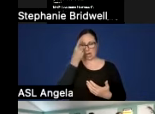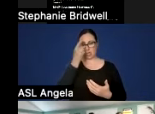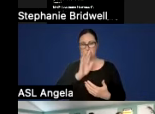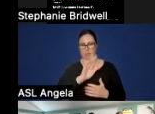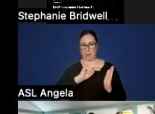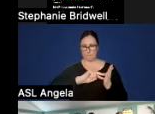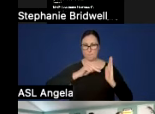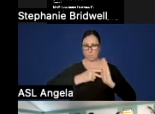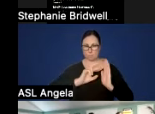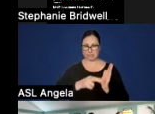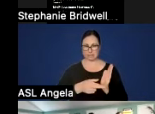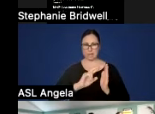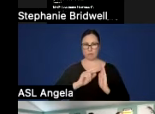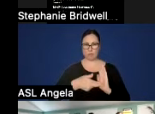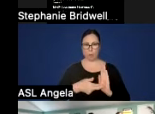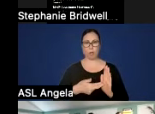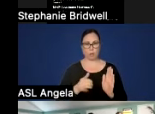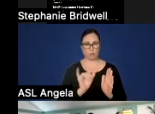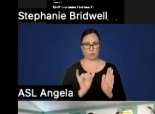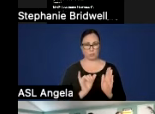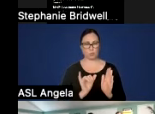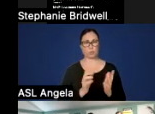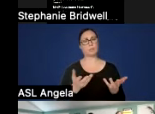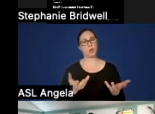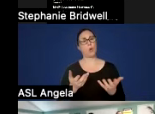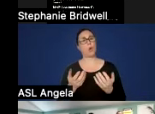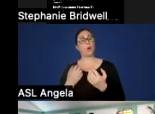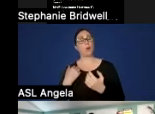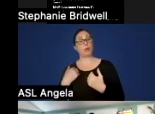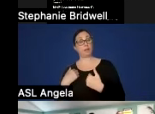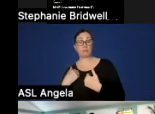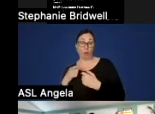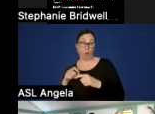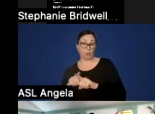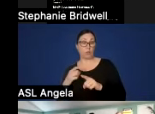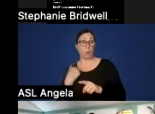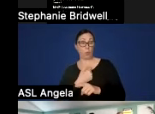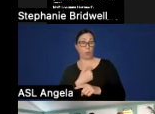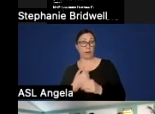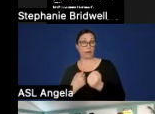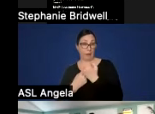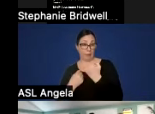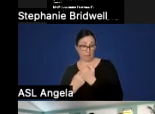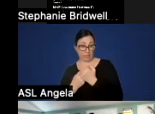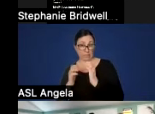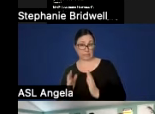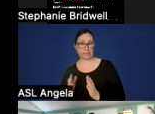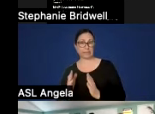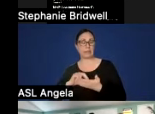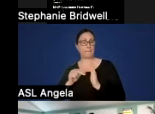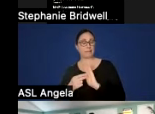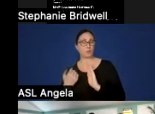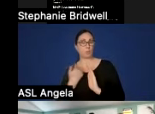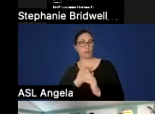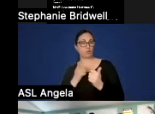that, right? Like as advocates, we're helping to educate other partners in the system about what our role is and what we can